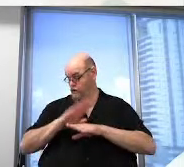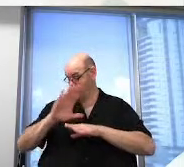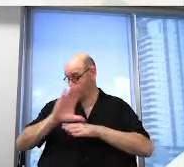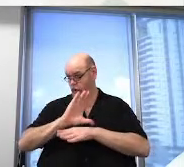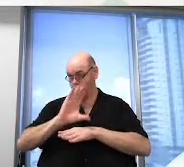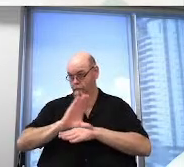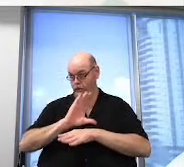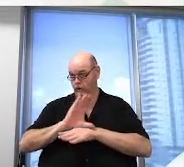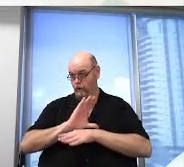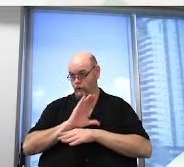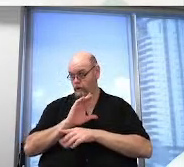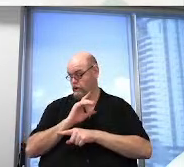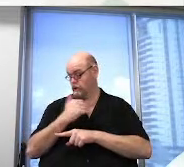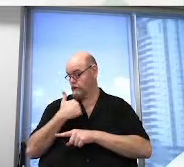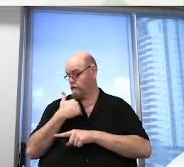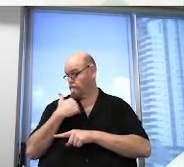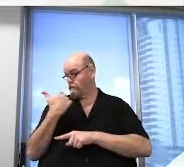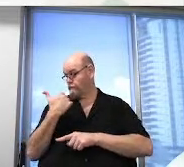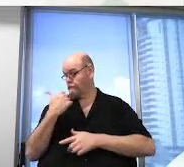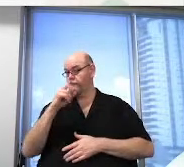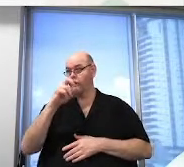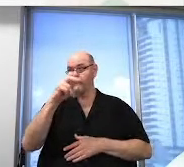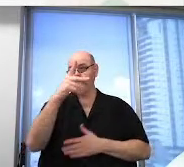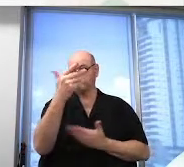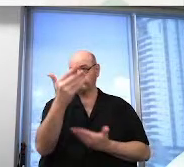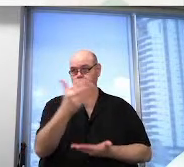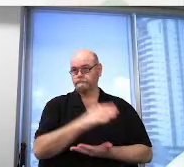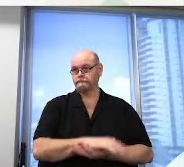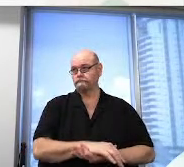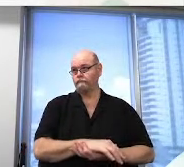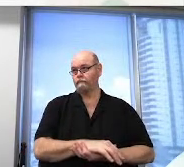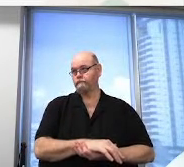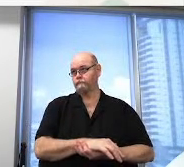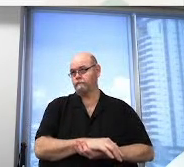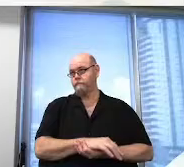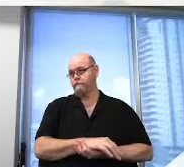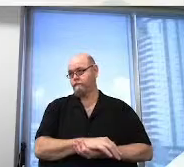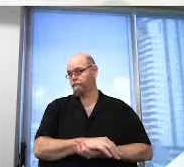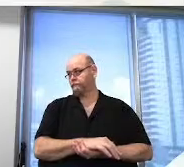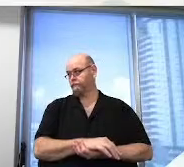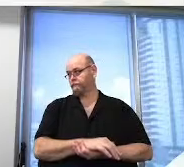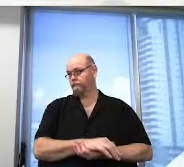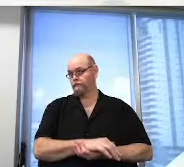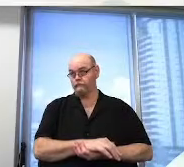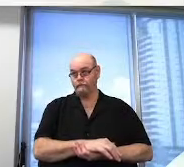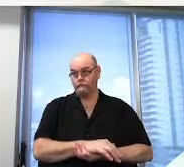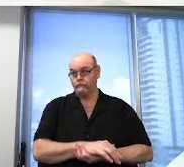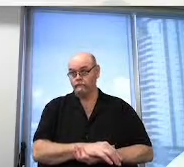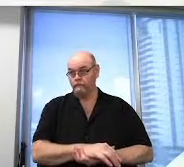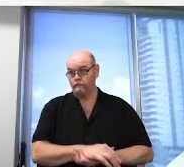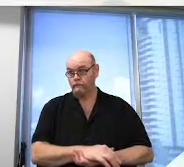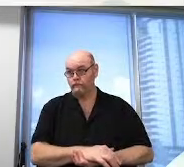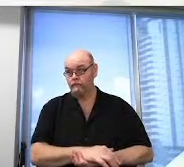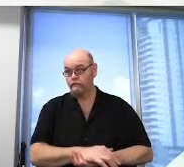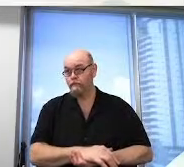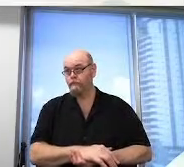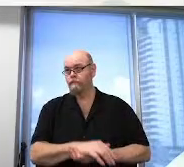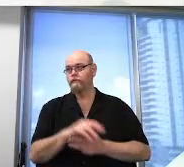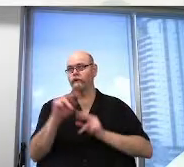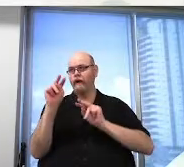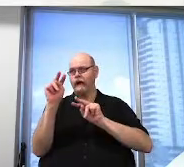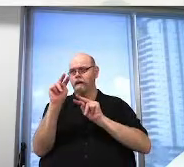Do you have it on your computer, sir? Do you? Okay, please continue. Are you there? Okay, I'm looking